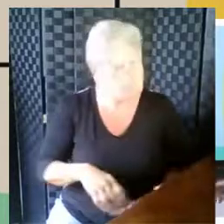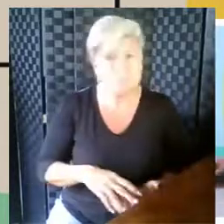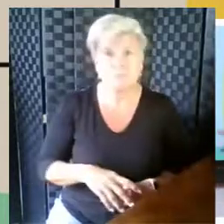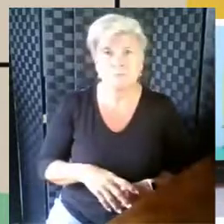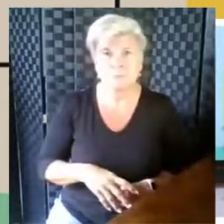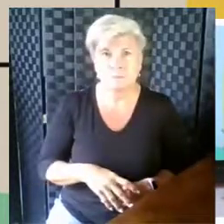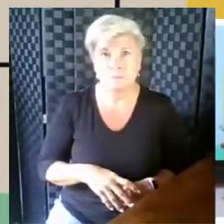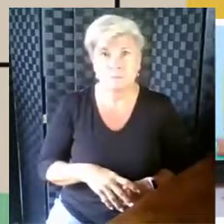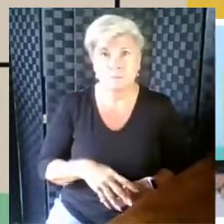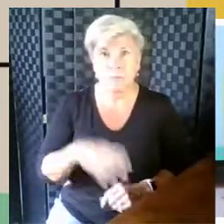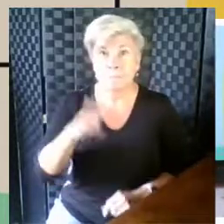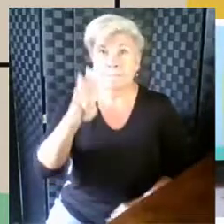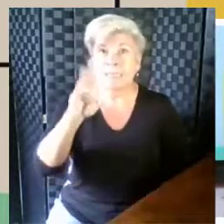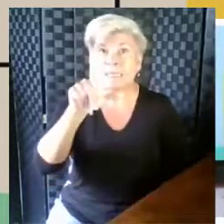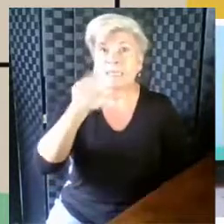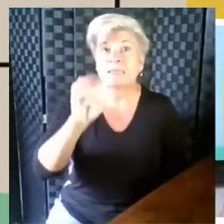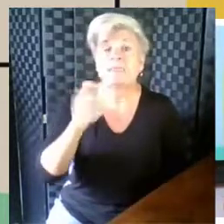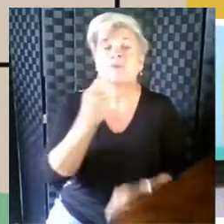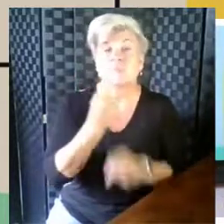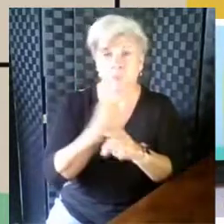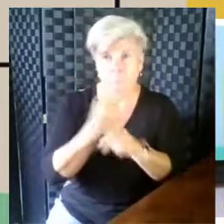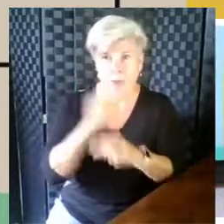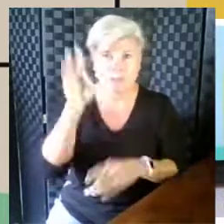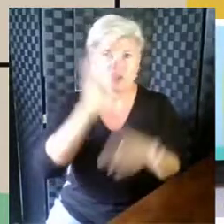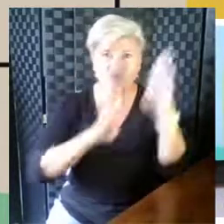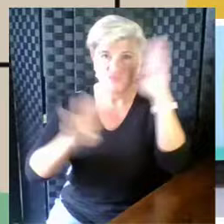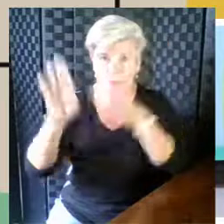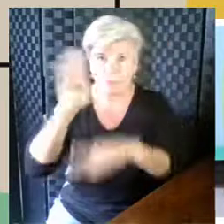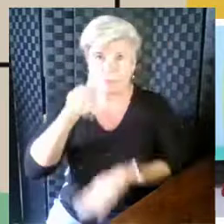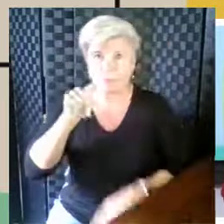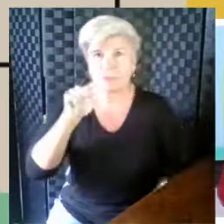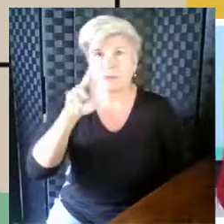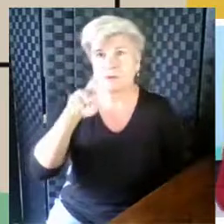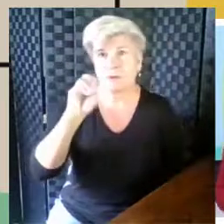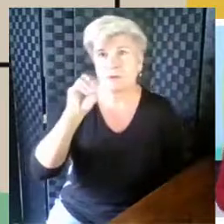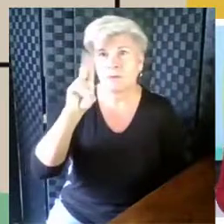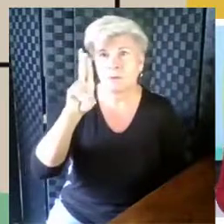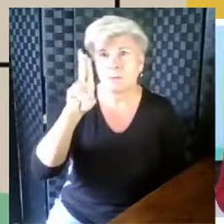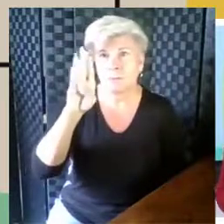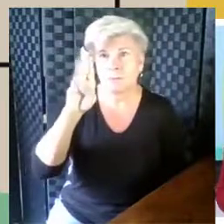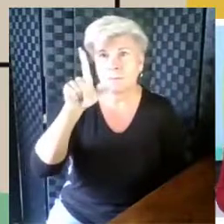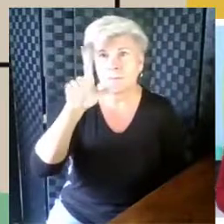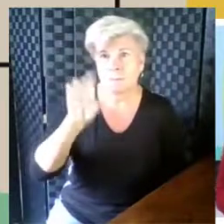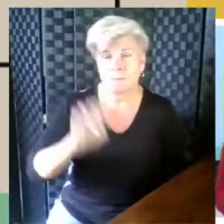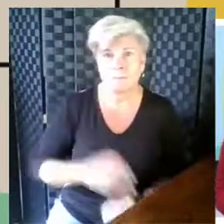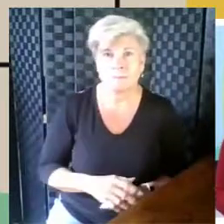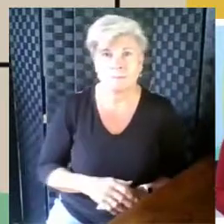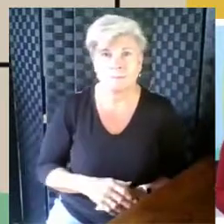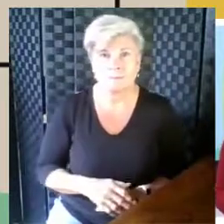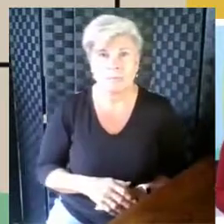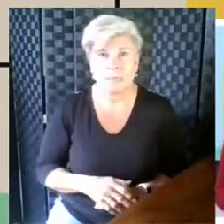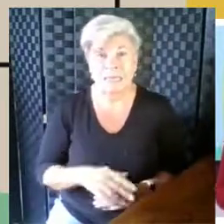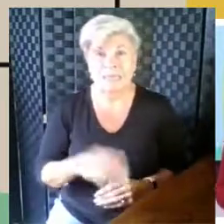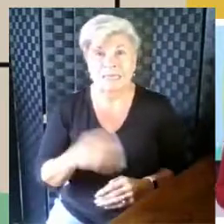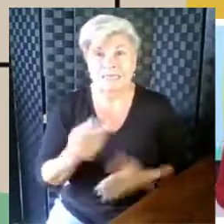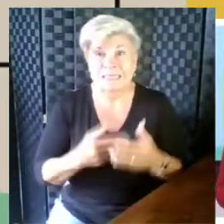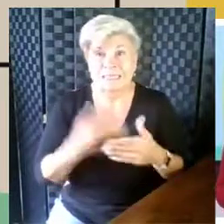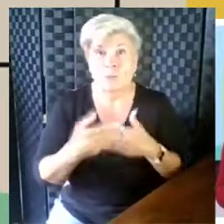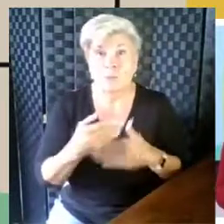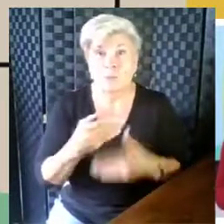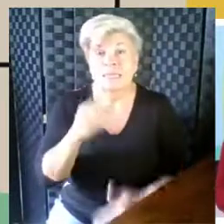If you said BLE, you are correct. The next word is